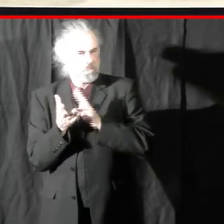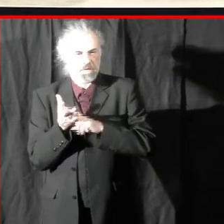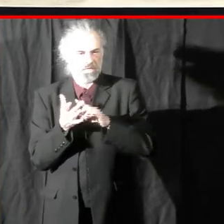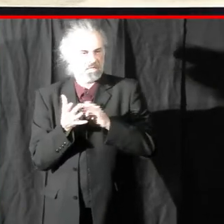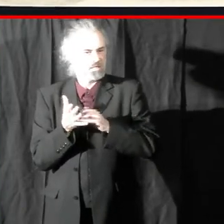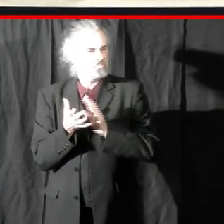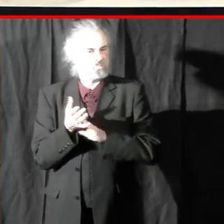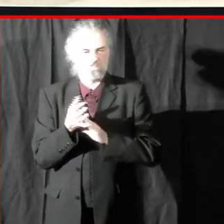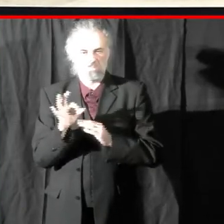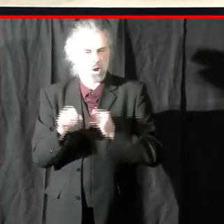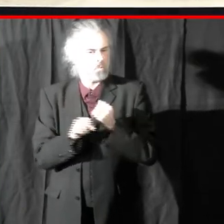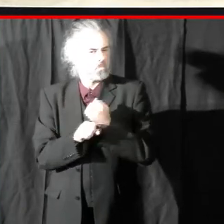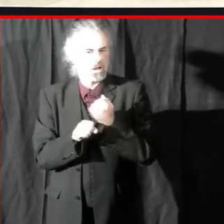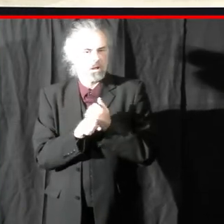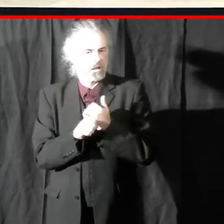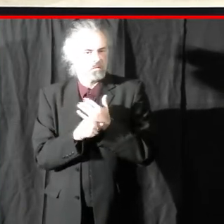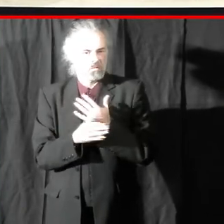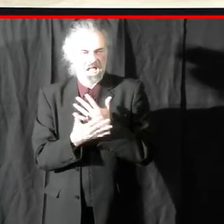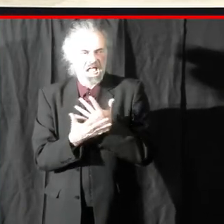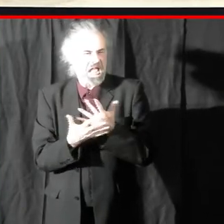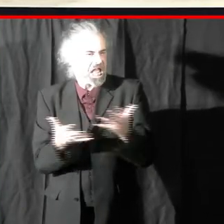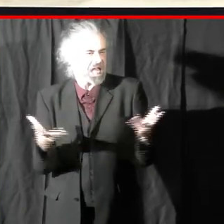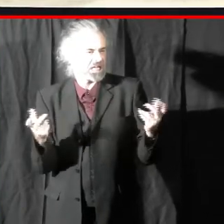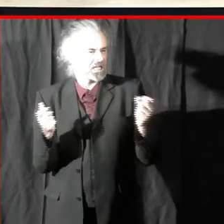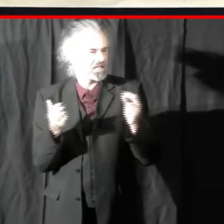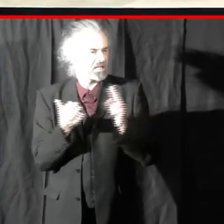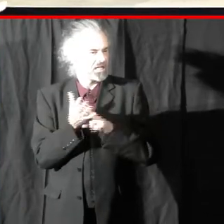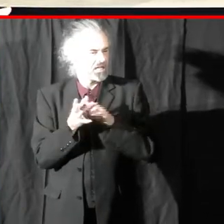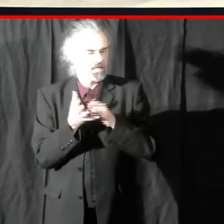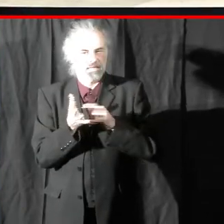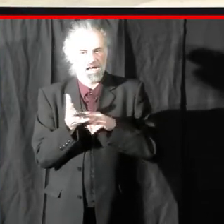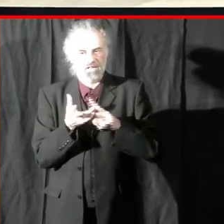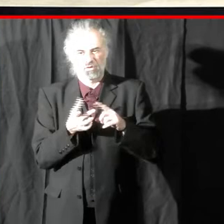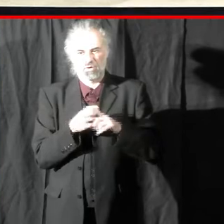produce any nastoids. So breathe easy.